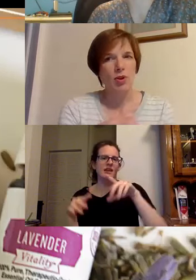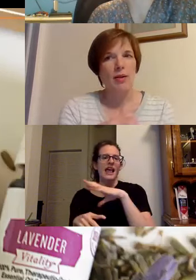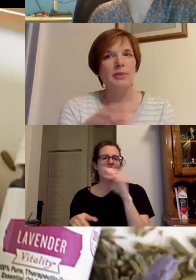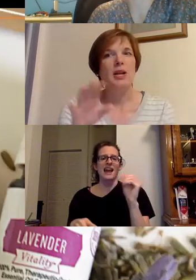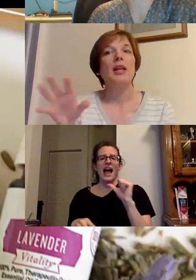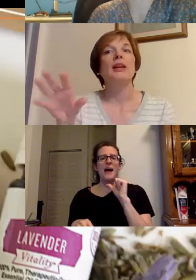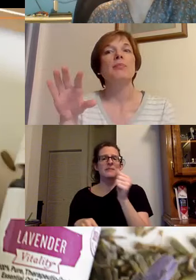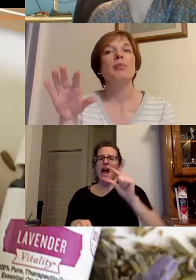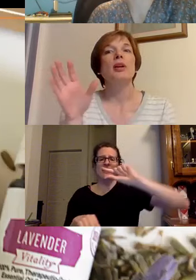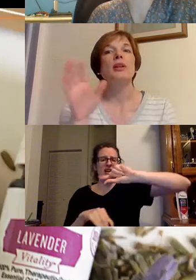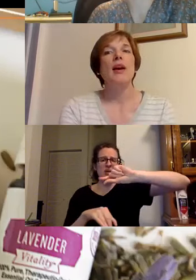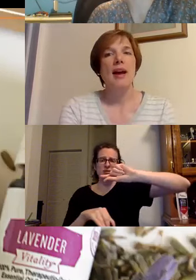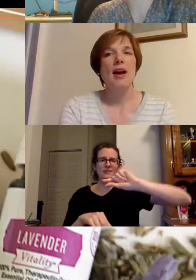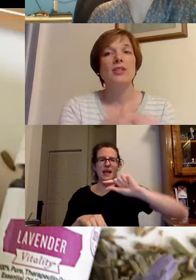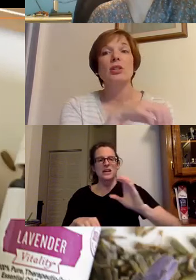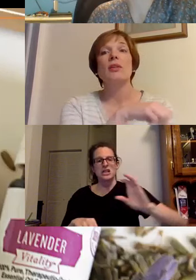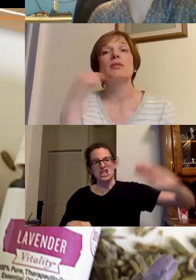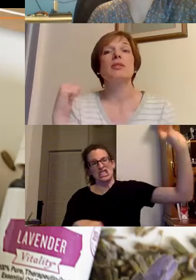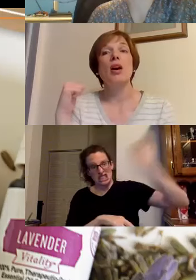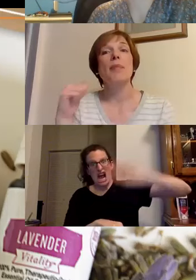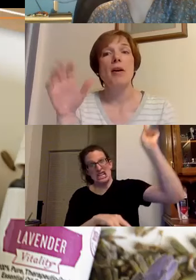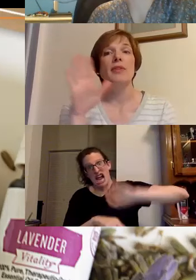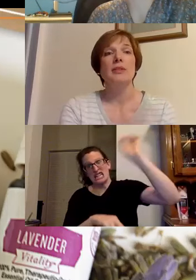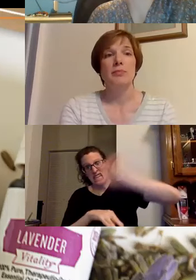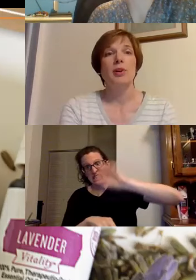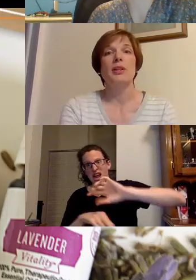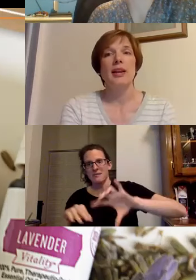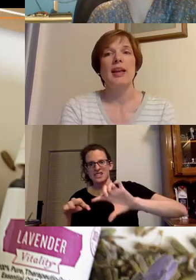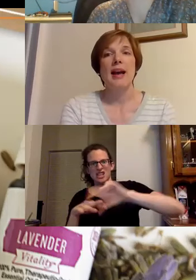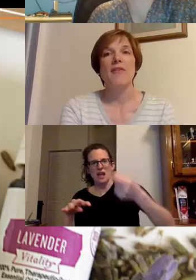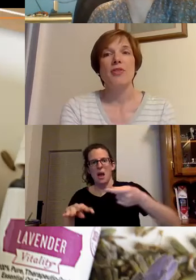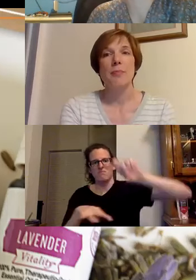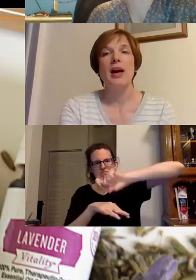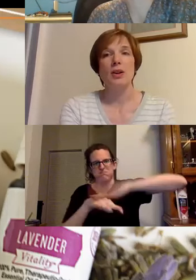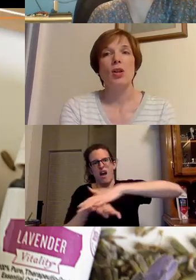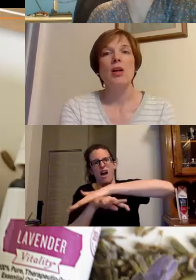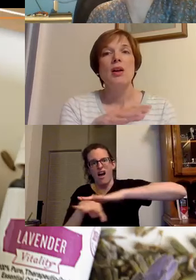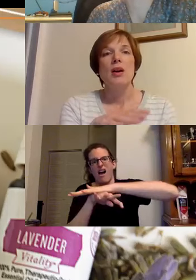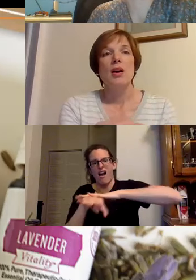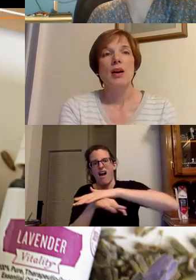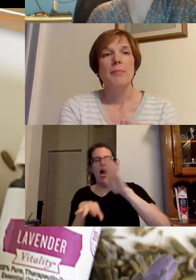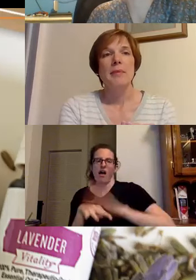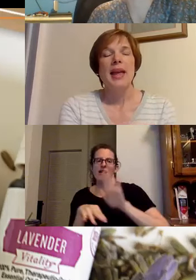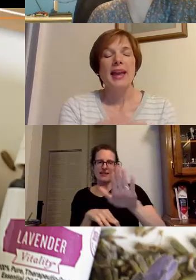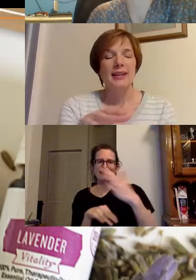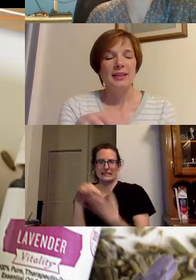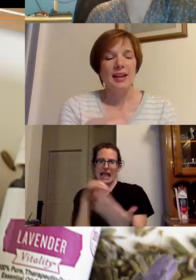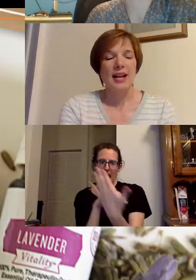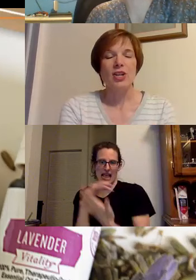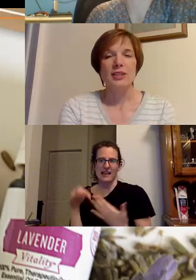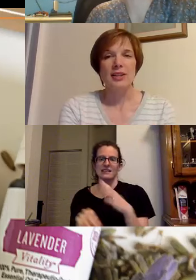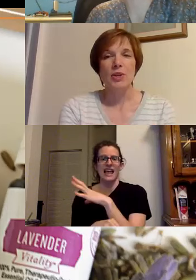couple drops. I took the top off and put like half the bottle.